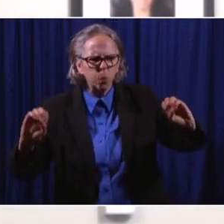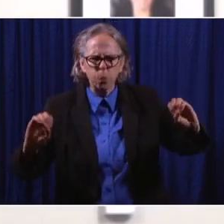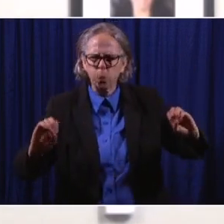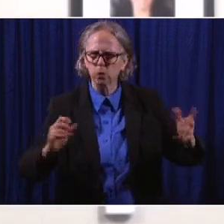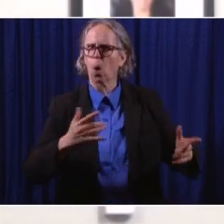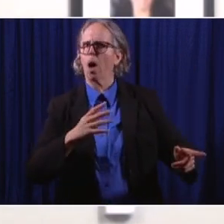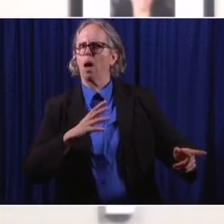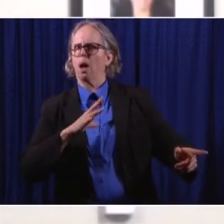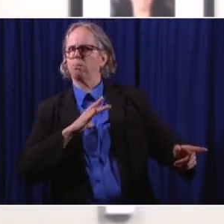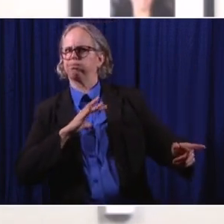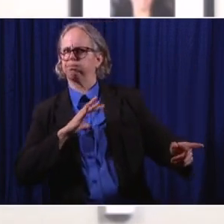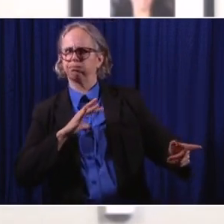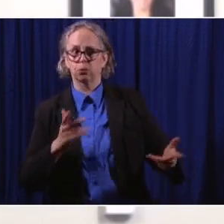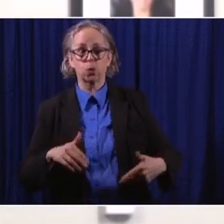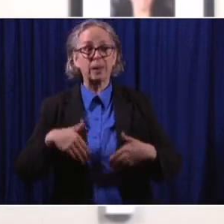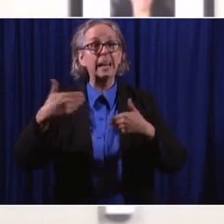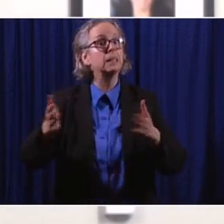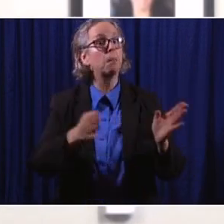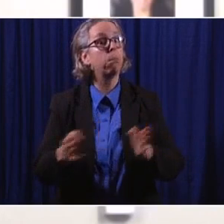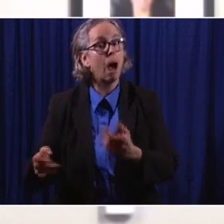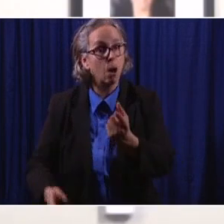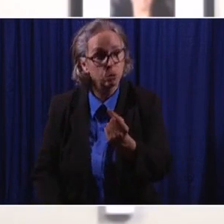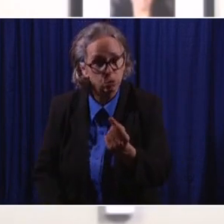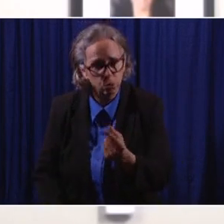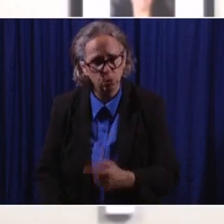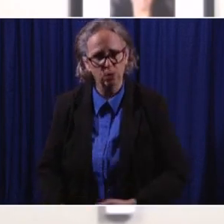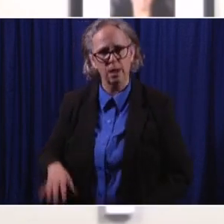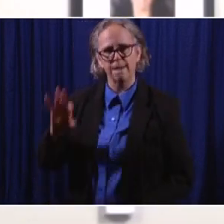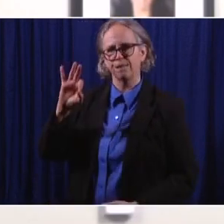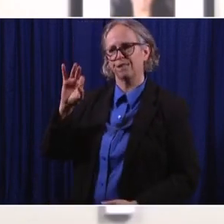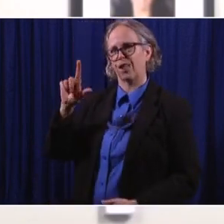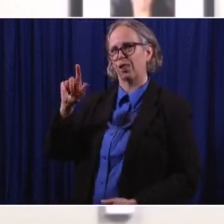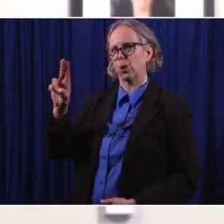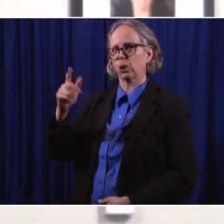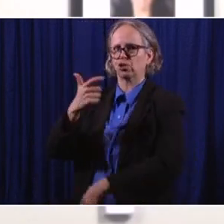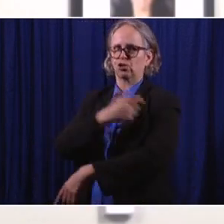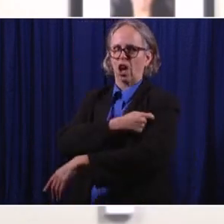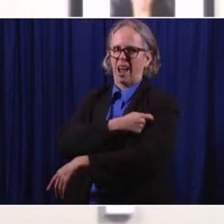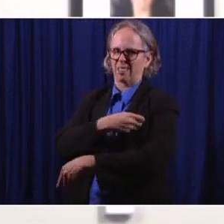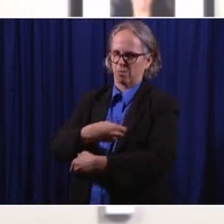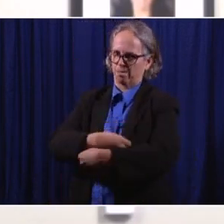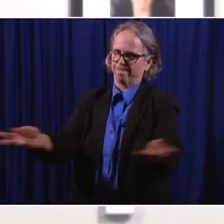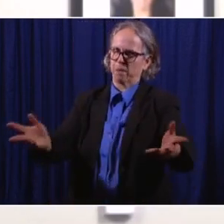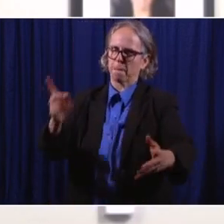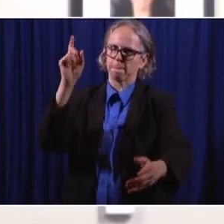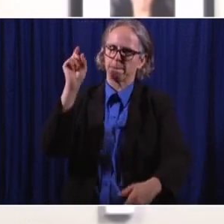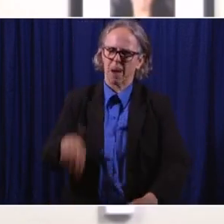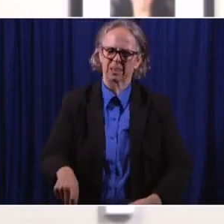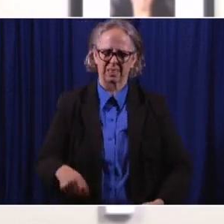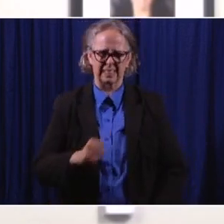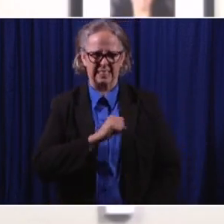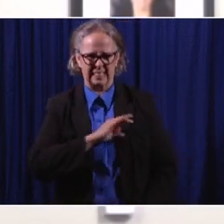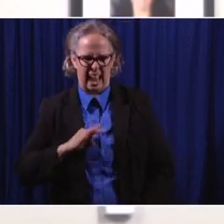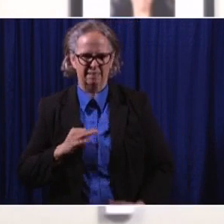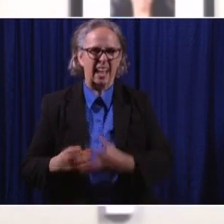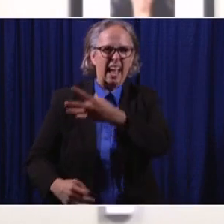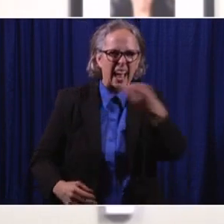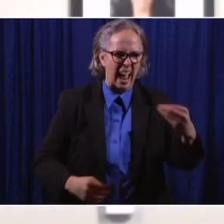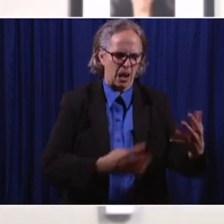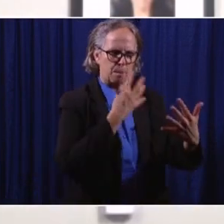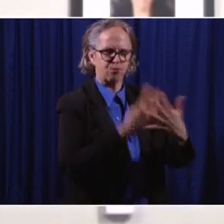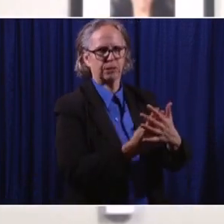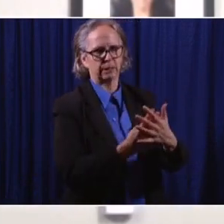is flu shots. So we want to make sure that our staff and our incarcerated adults are vaccinated so